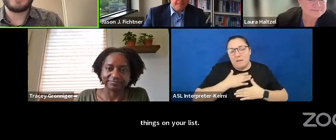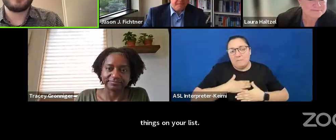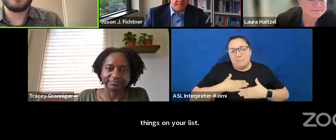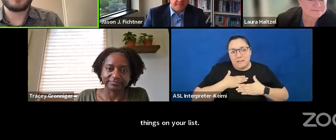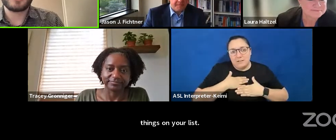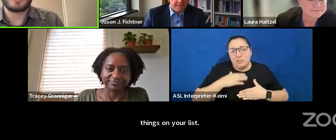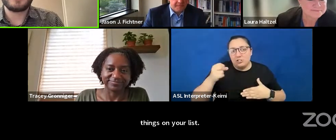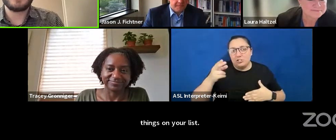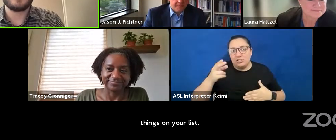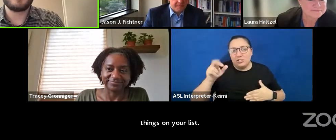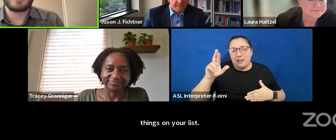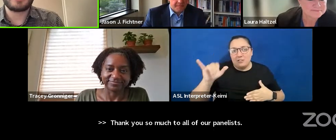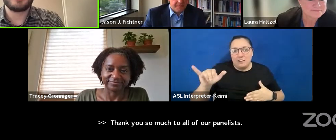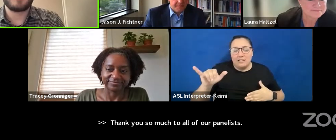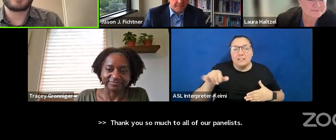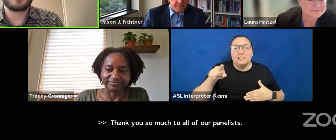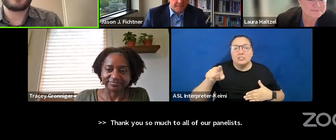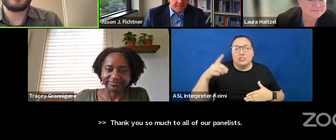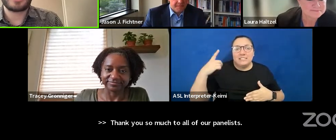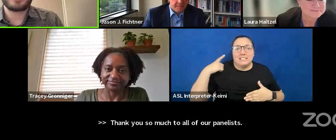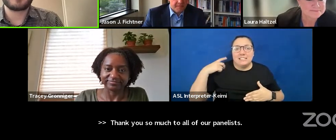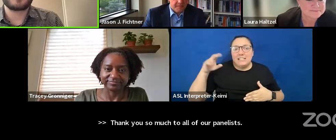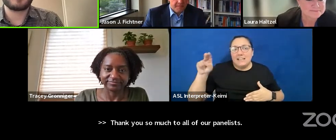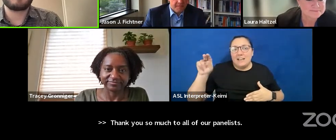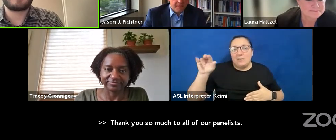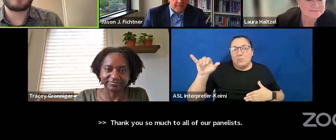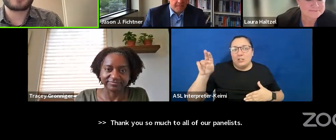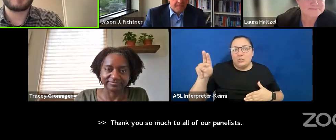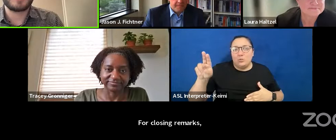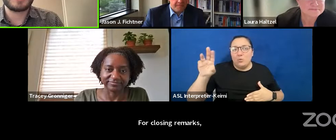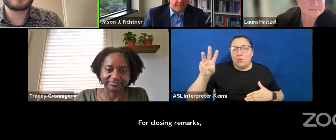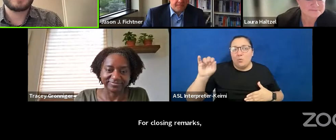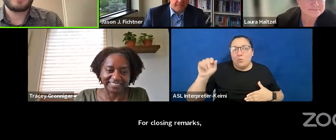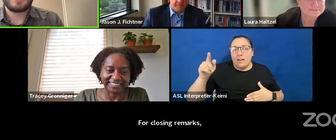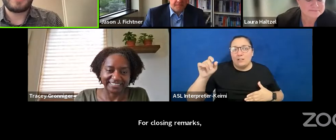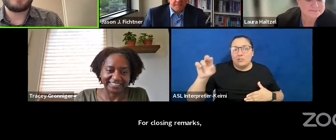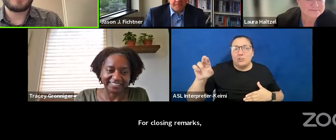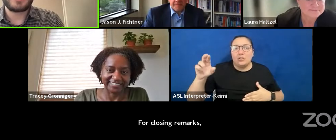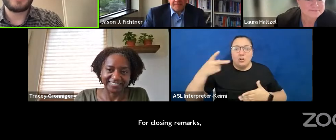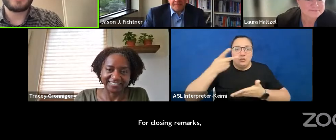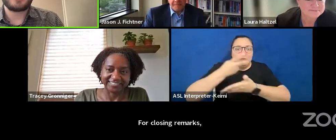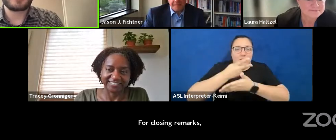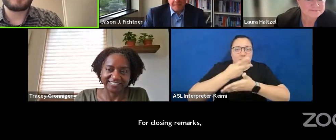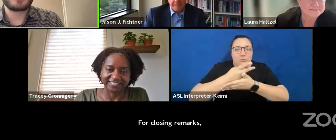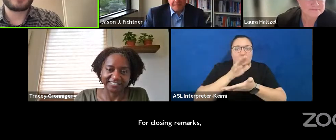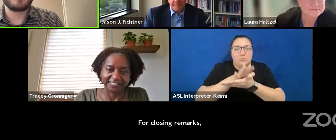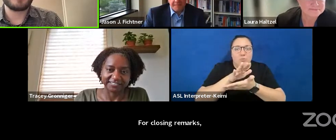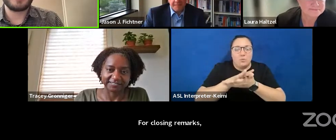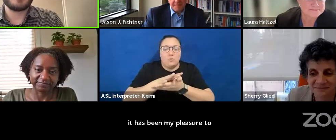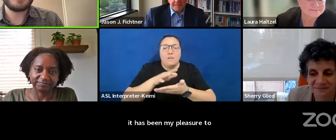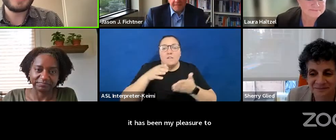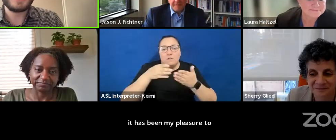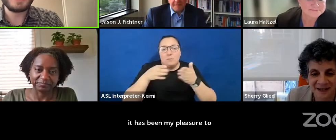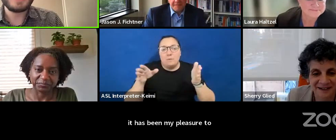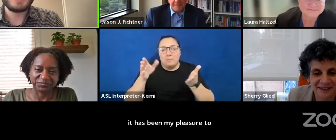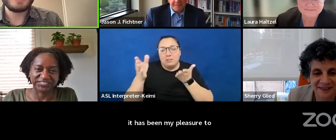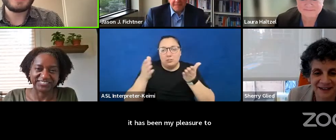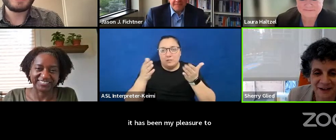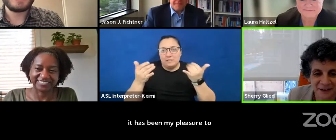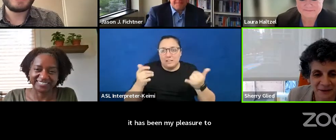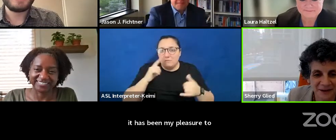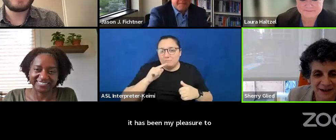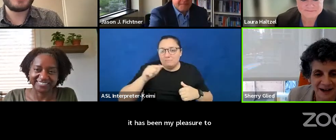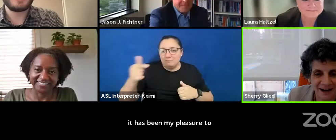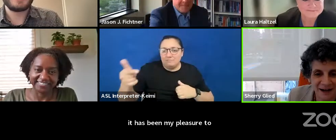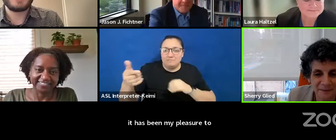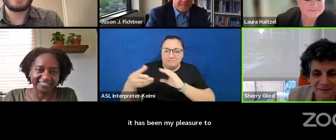Sherry Gleed, who's Dean of the NYU Wagner Graduate School of Public Service. Sherry, thank you so much. Over to you.